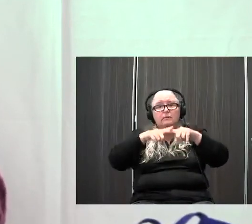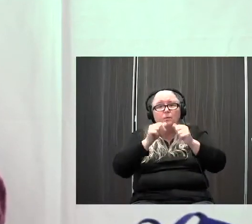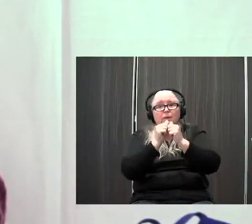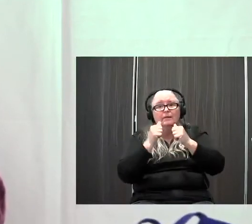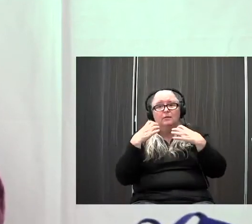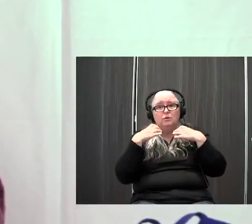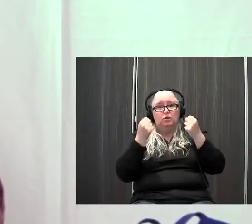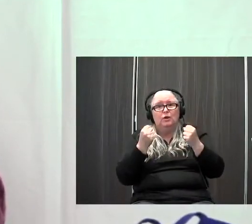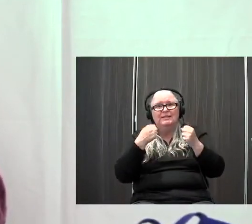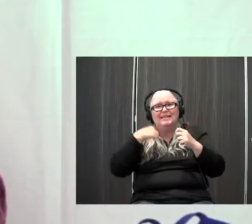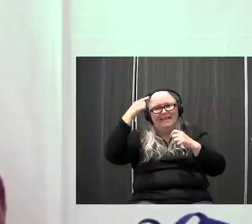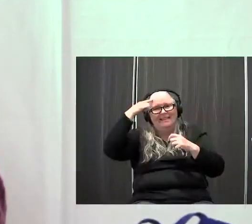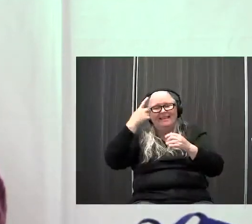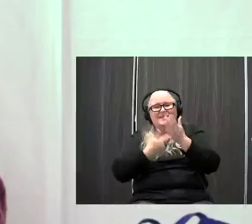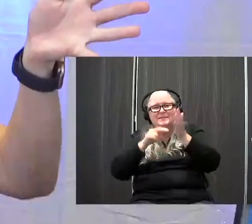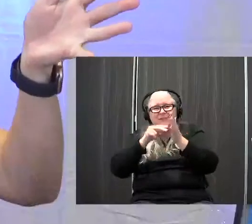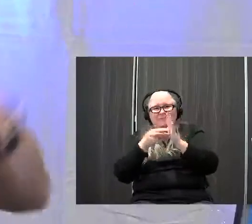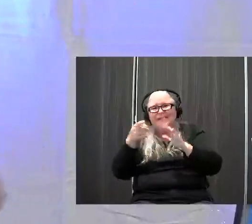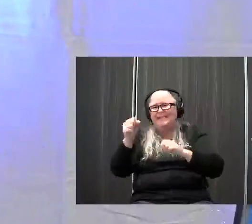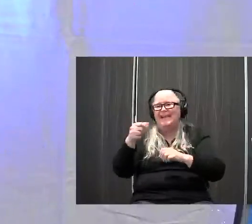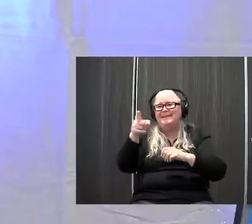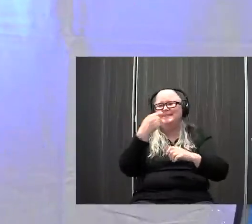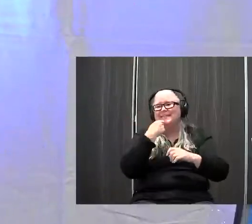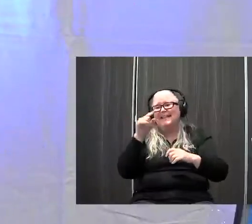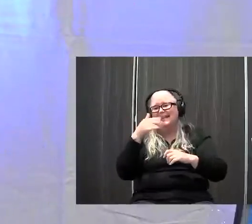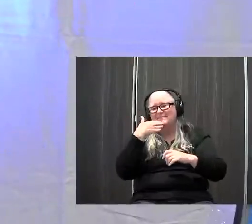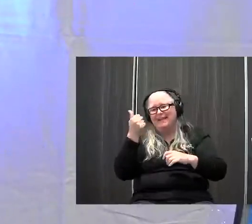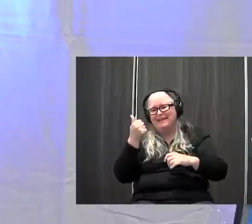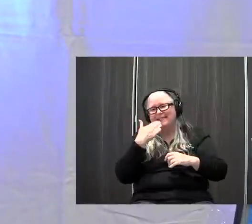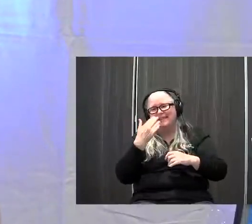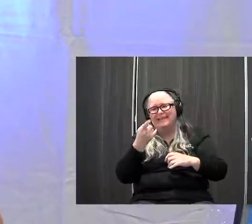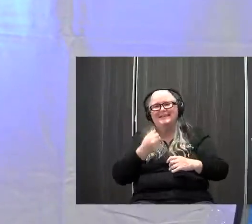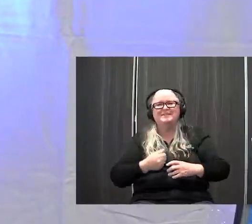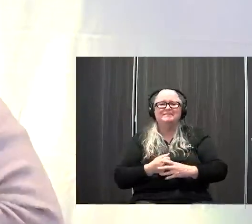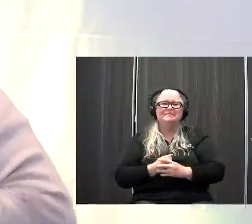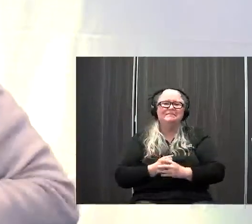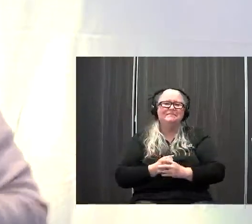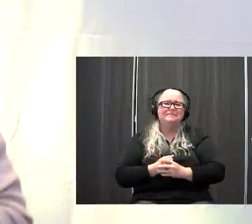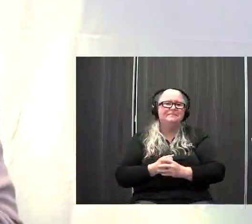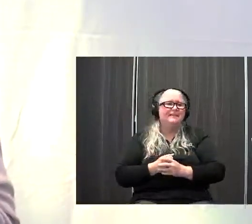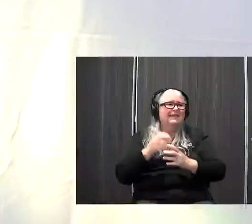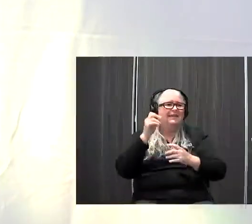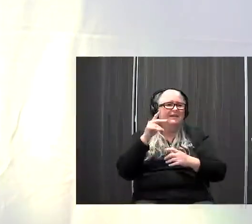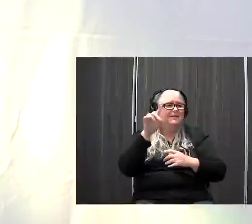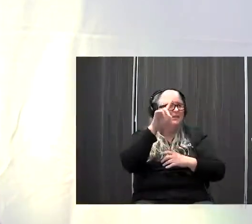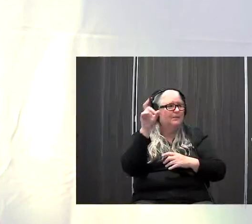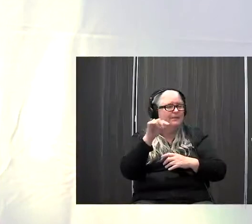that's what you were meaning. Yeah, that's what I meant. Yeah. Exactly. You said it much better. Thank you, Dr. Riley. All right, Dr. Wiley, question for